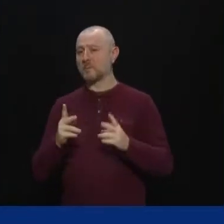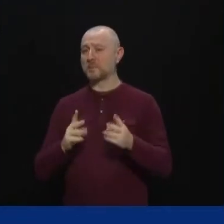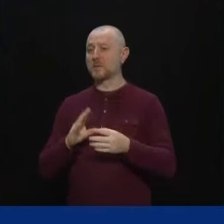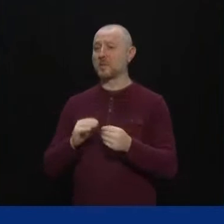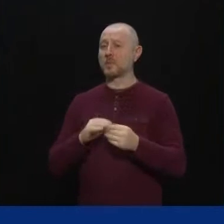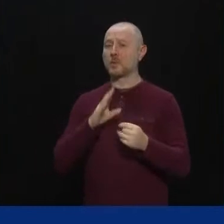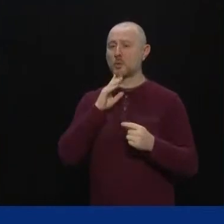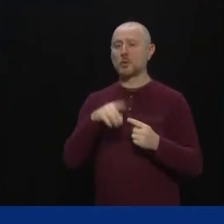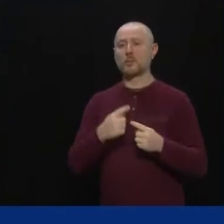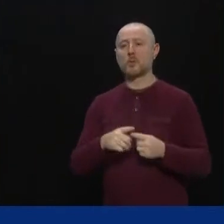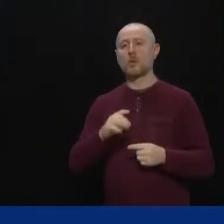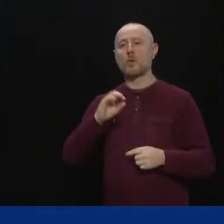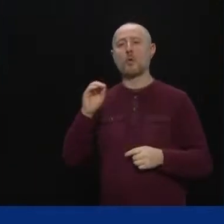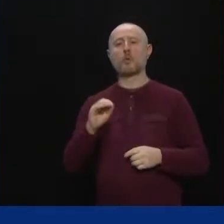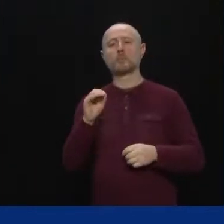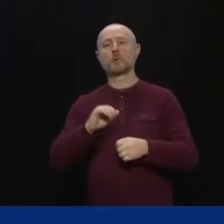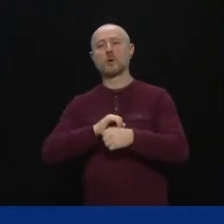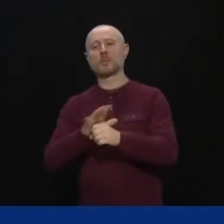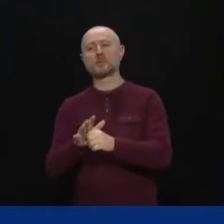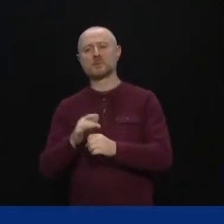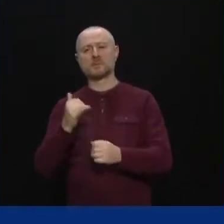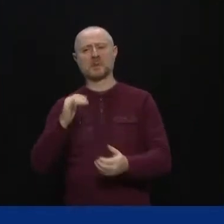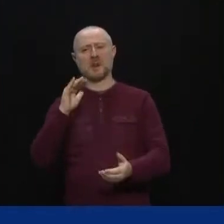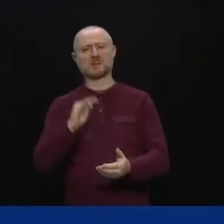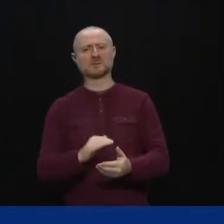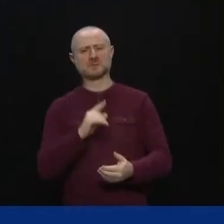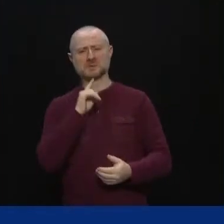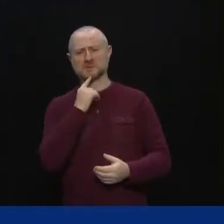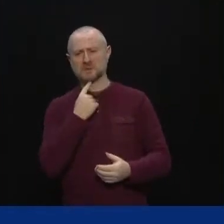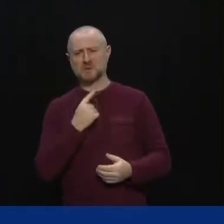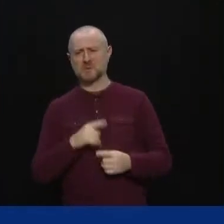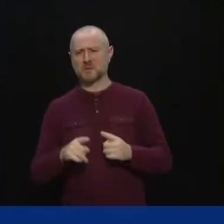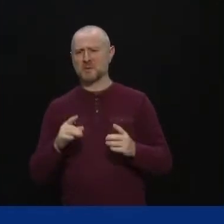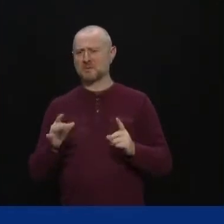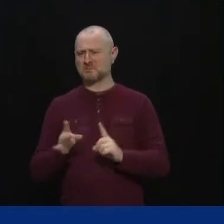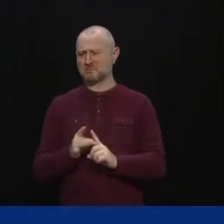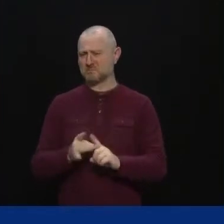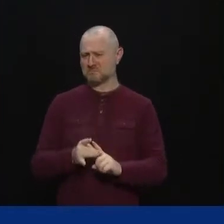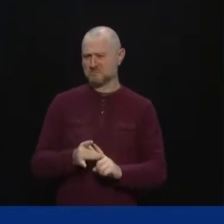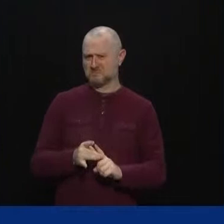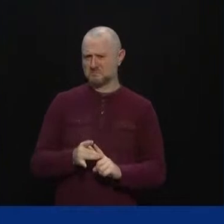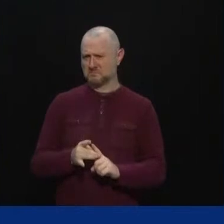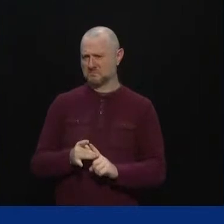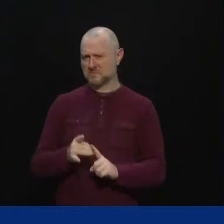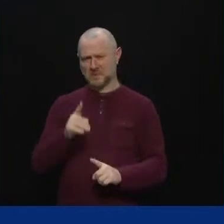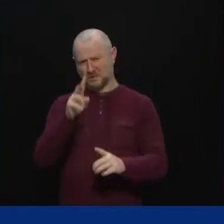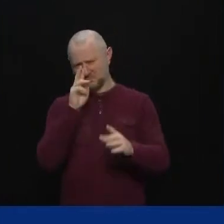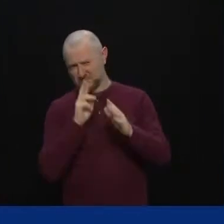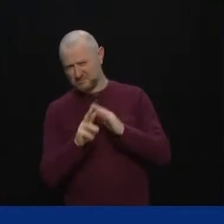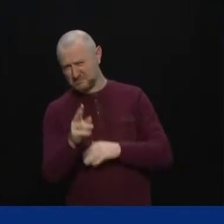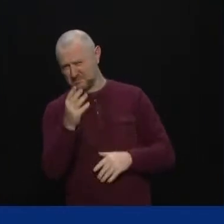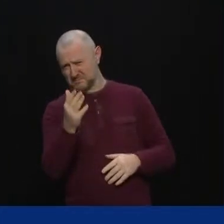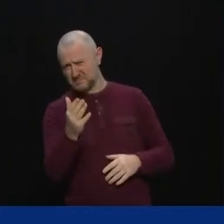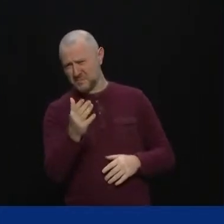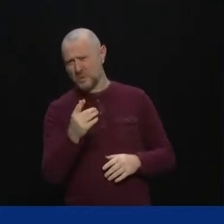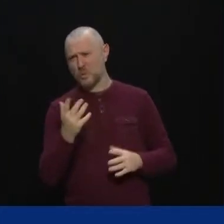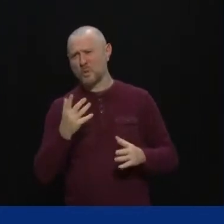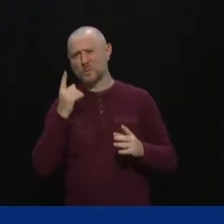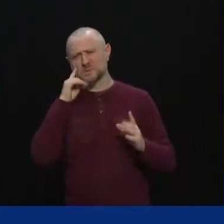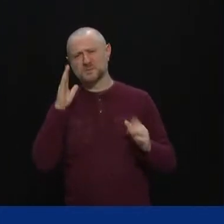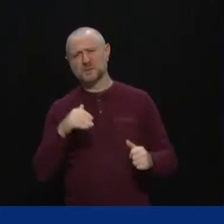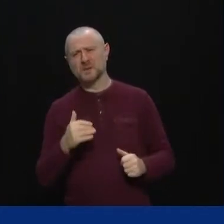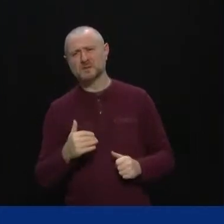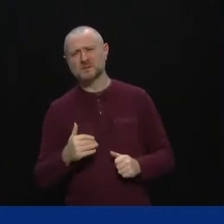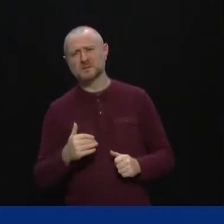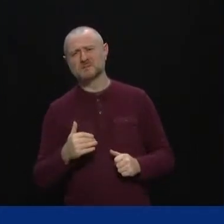less severe COVID-19, especially among the vaccinated. How do you anticipate, what sort of effects do you anticipate on